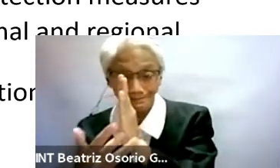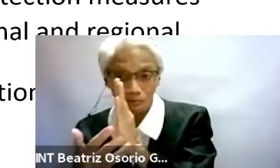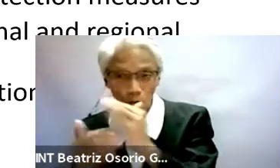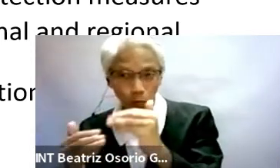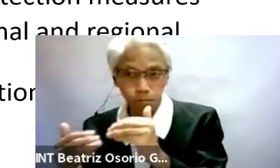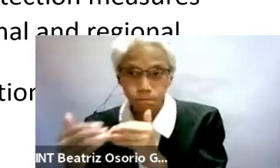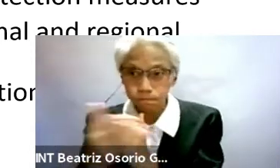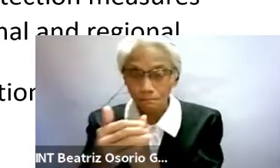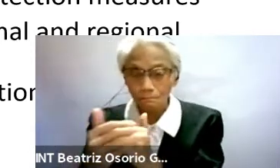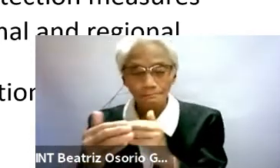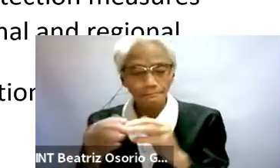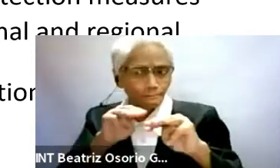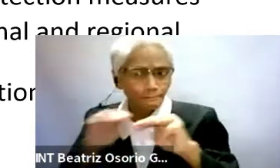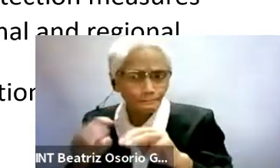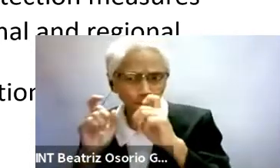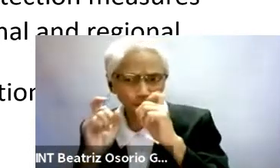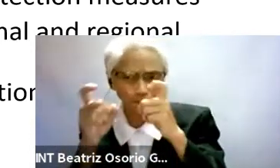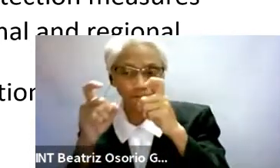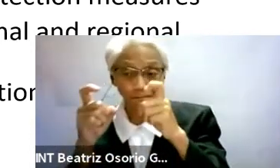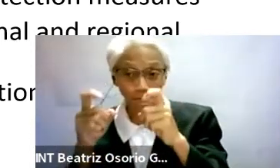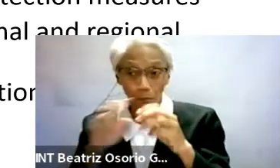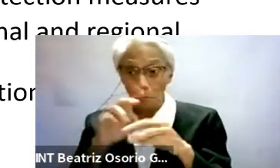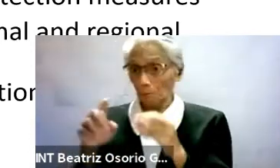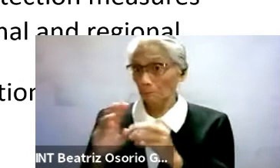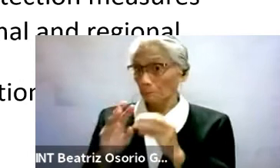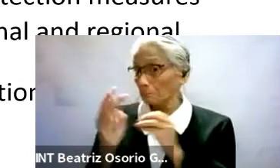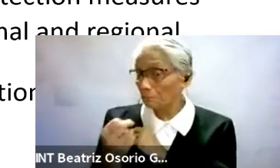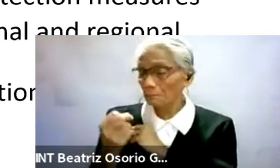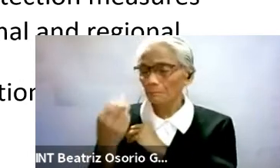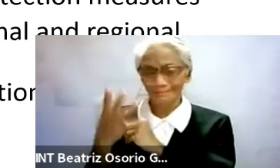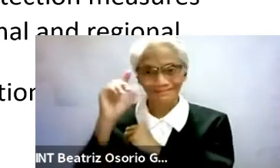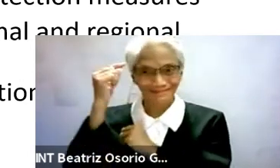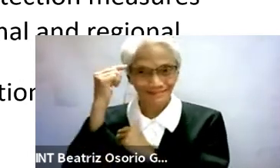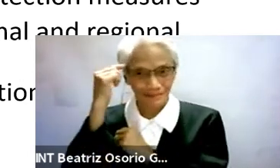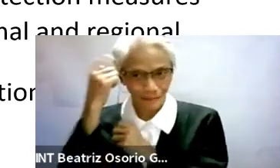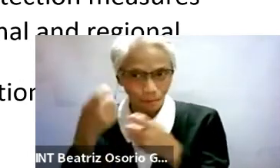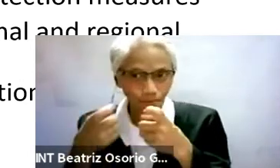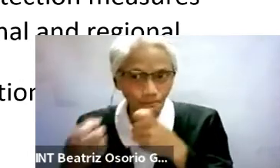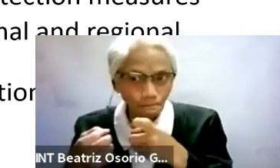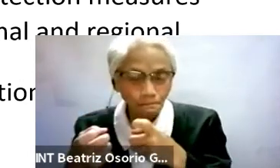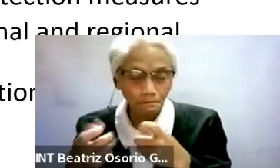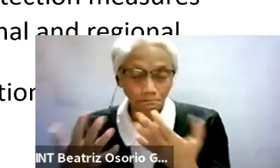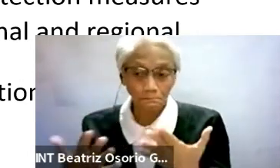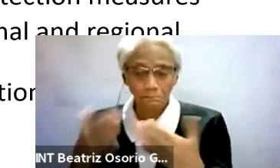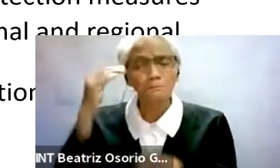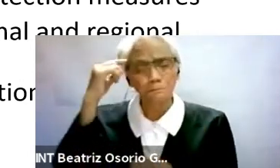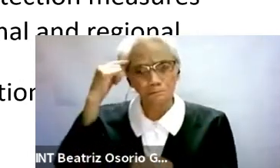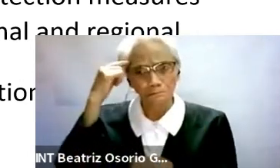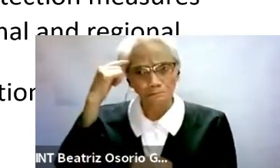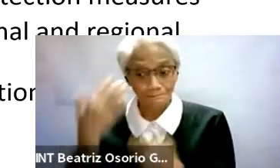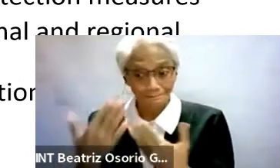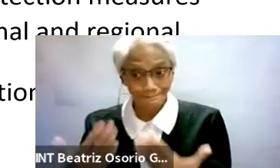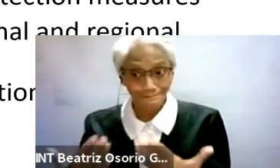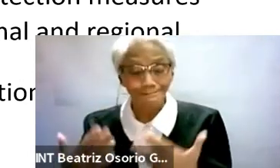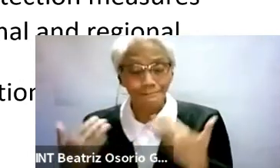advances that move much faster than governmental regulations. I believe the general comment ends up having a